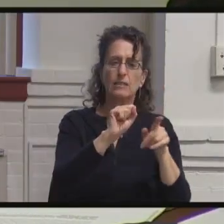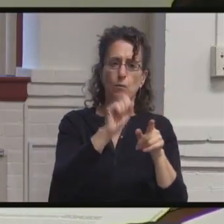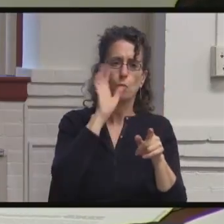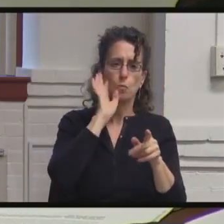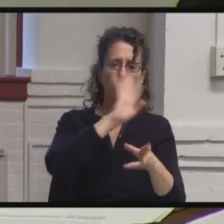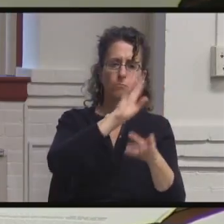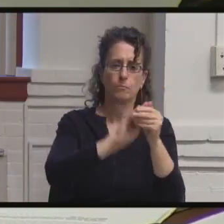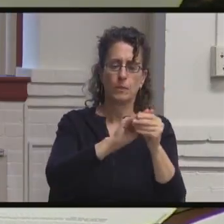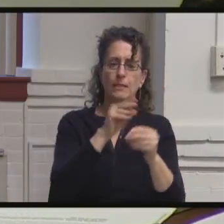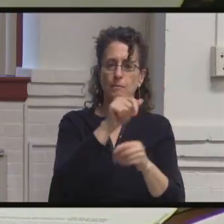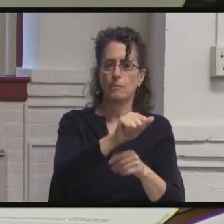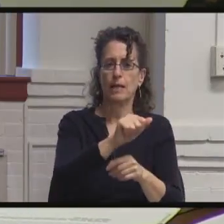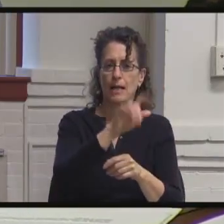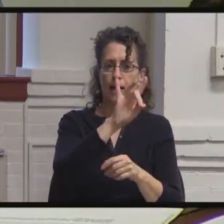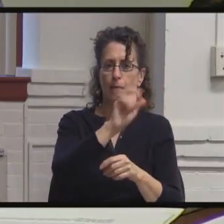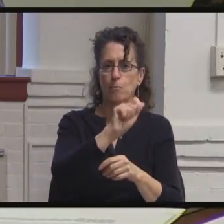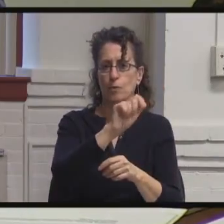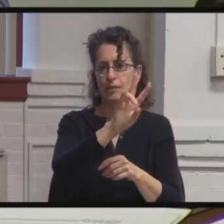to where we should be.